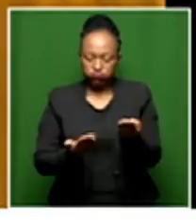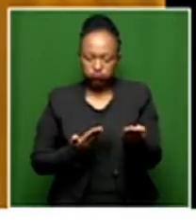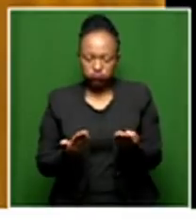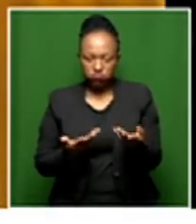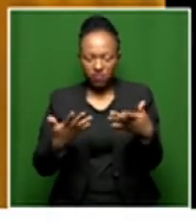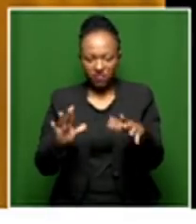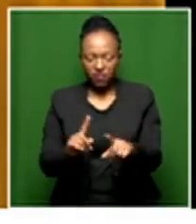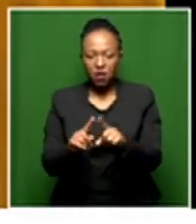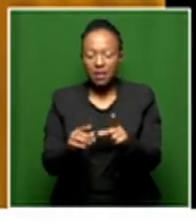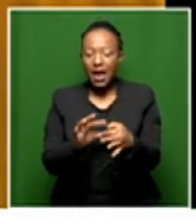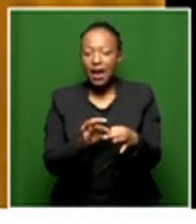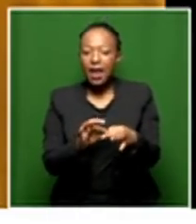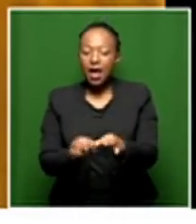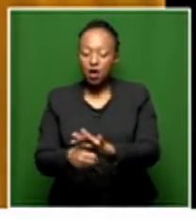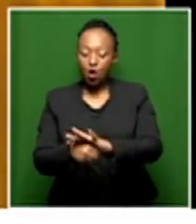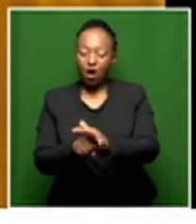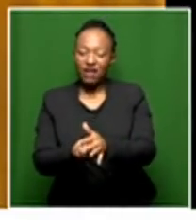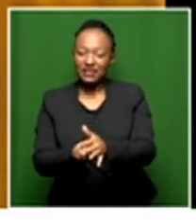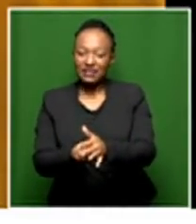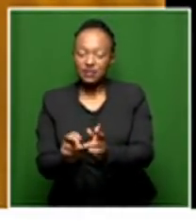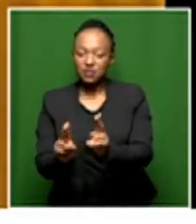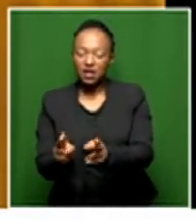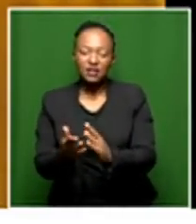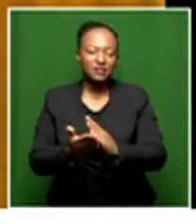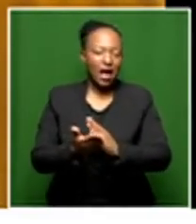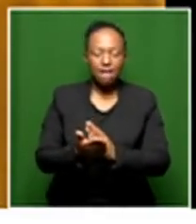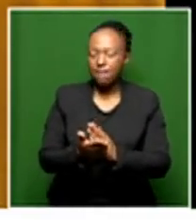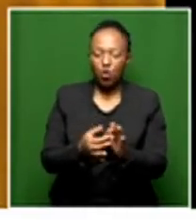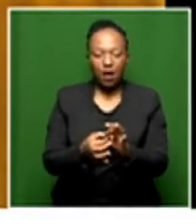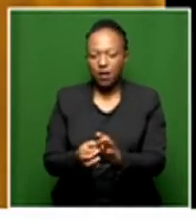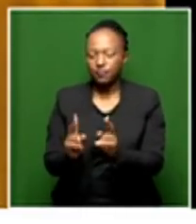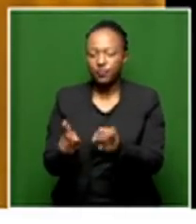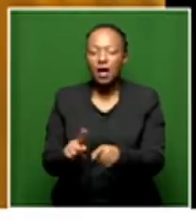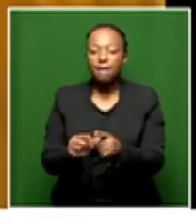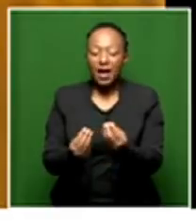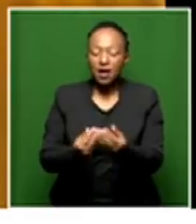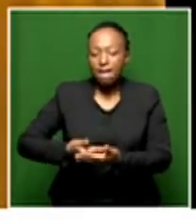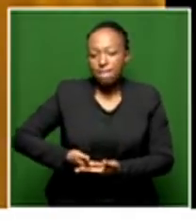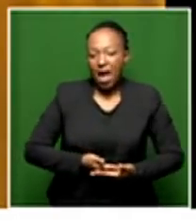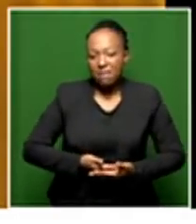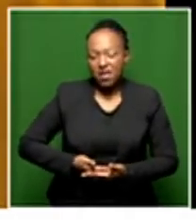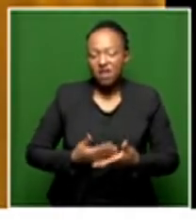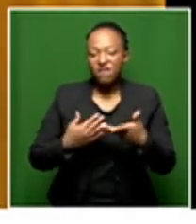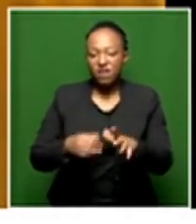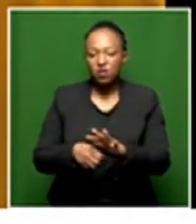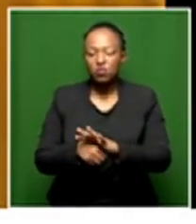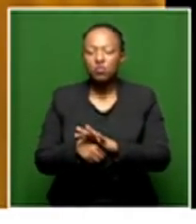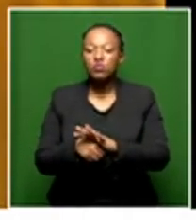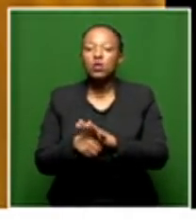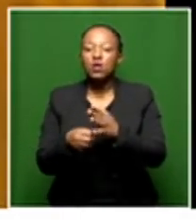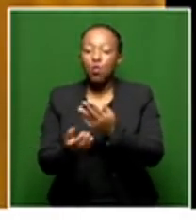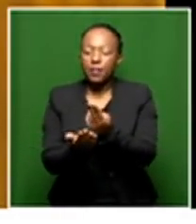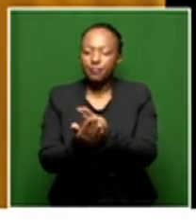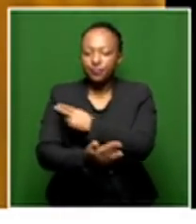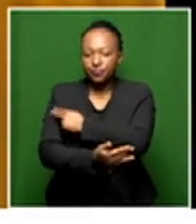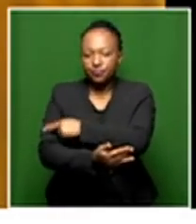be associated with the death, COVID may not be associated with the death, but the child was in hospital and they had a COVID-19 diagnosis.